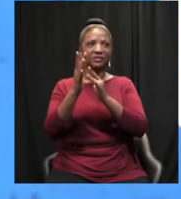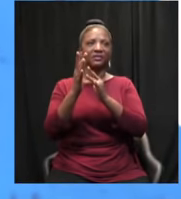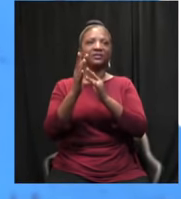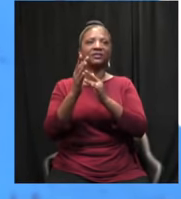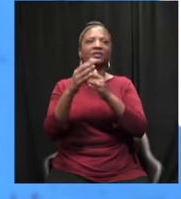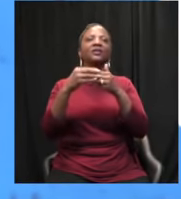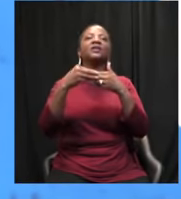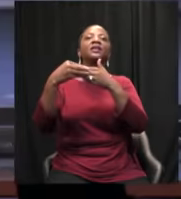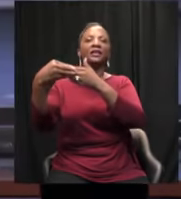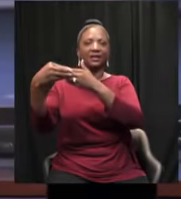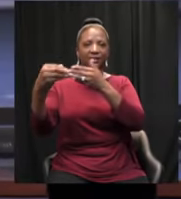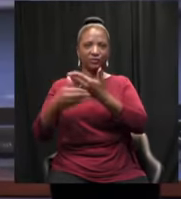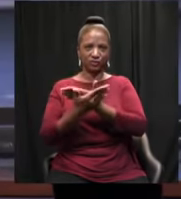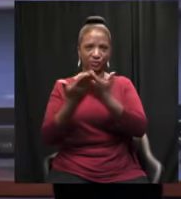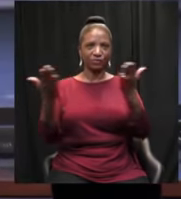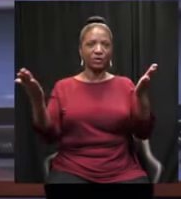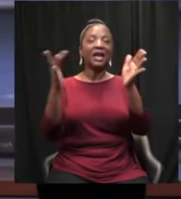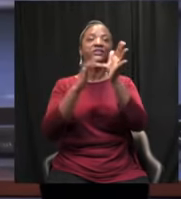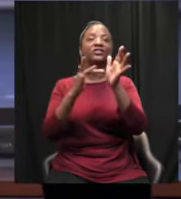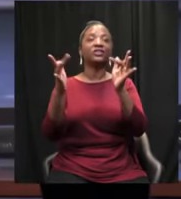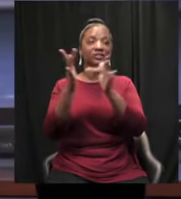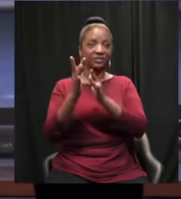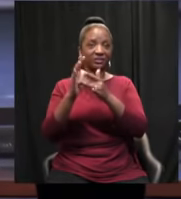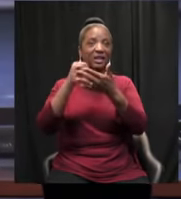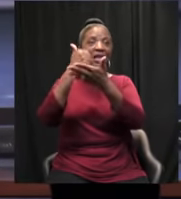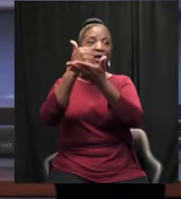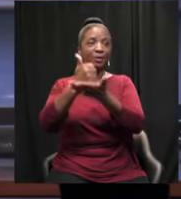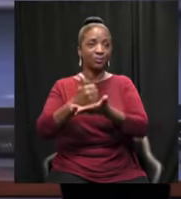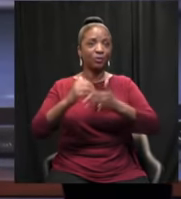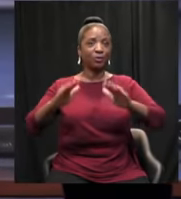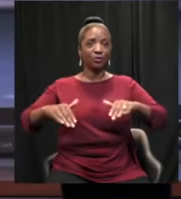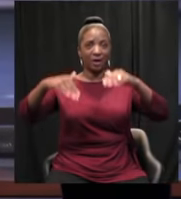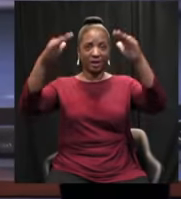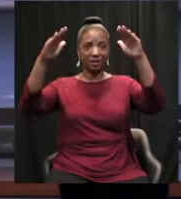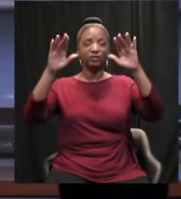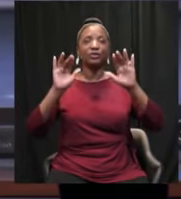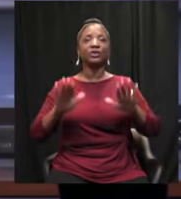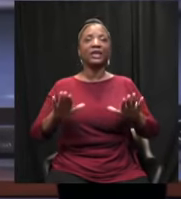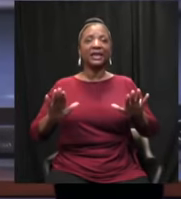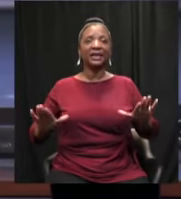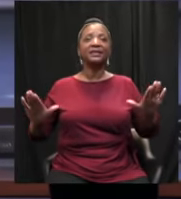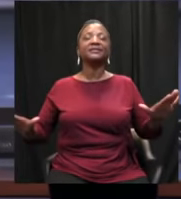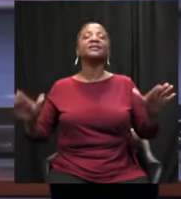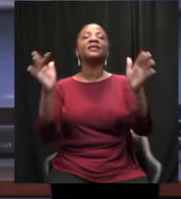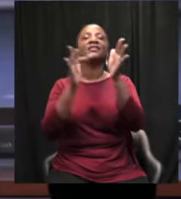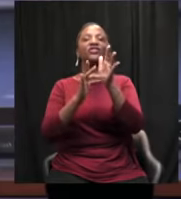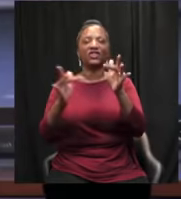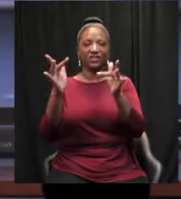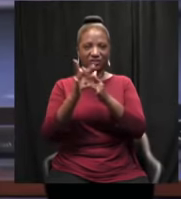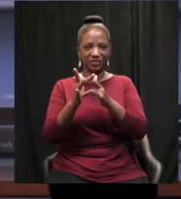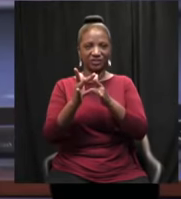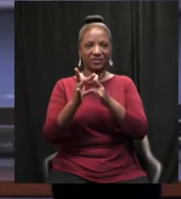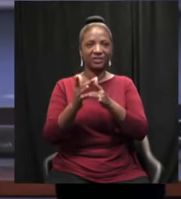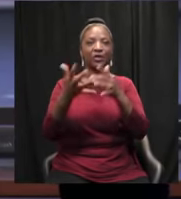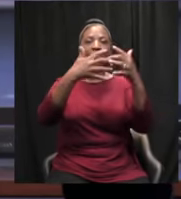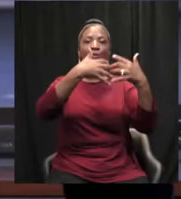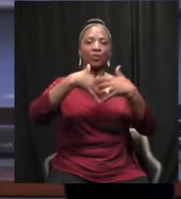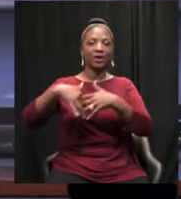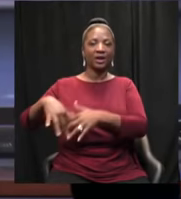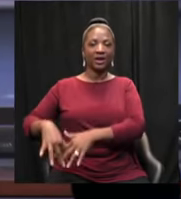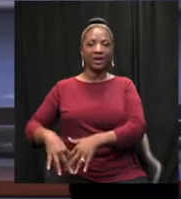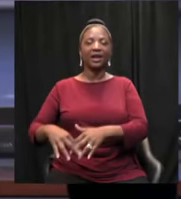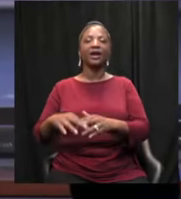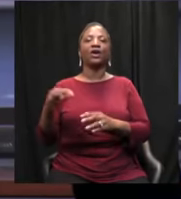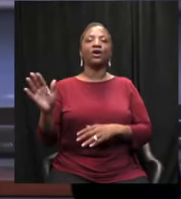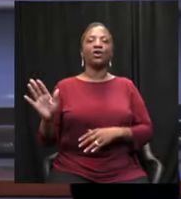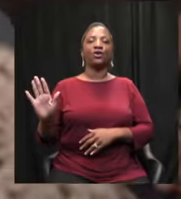kids? Jesus, how did you make it through loss? Jesus, how did you make it through difficulty? Jesus, how'd